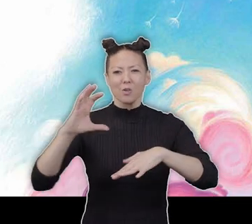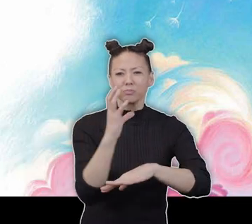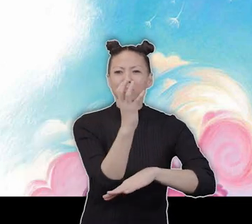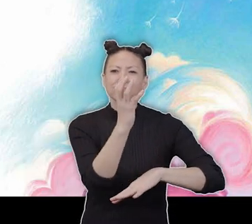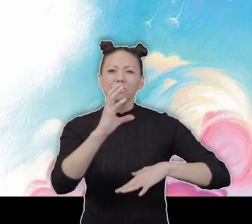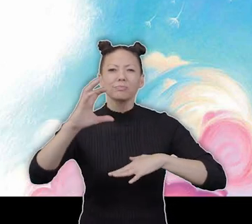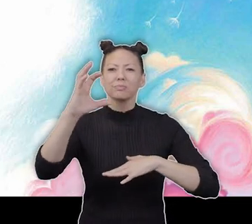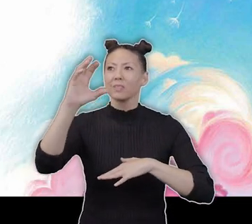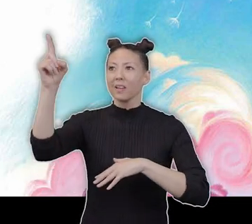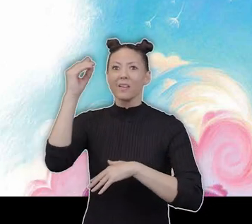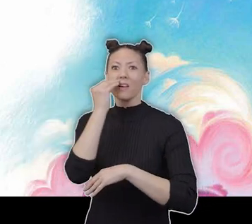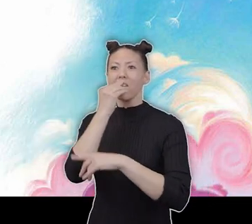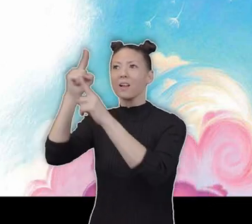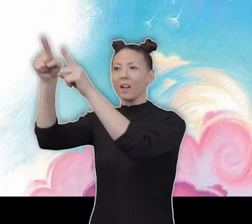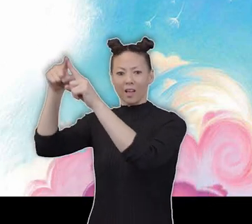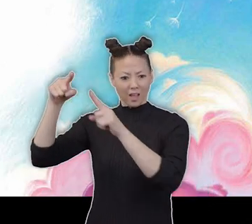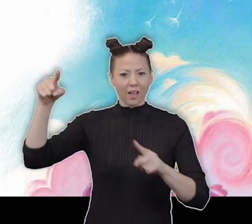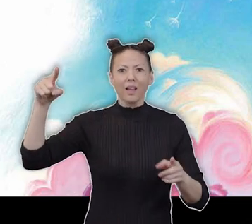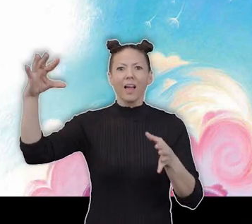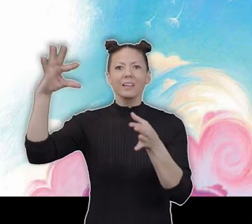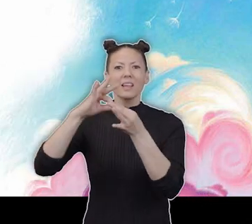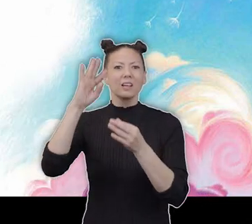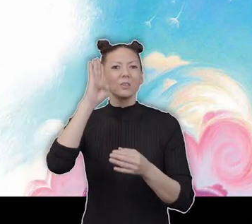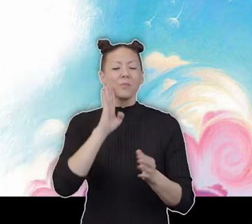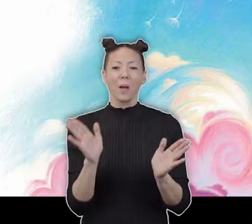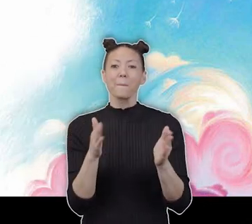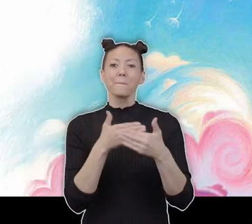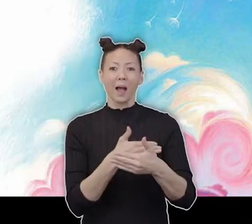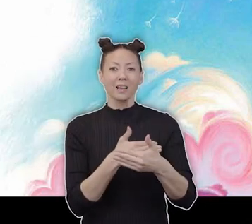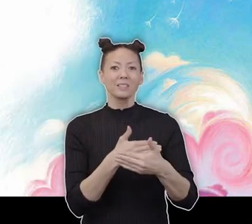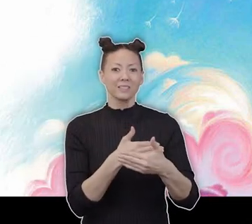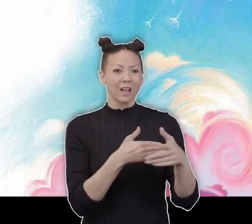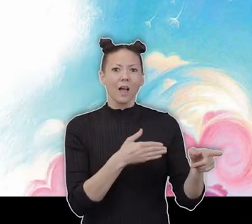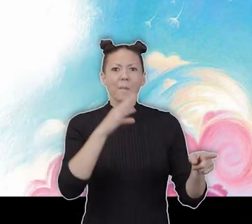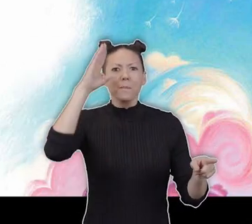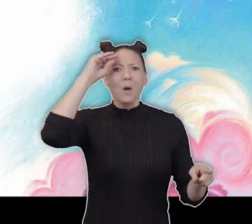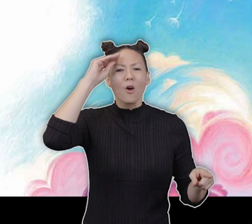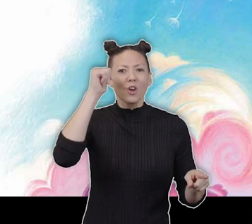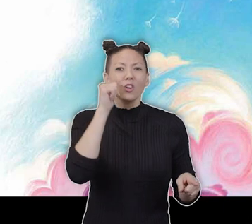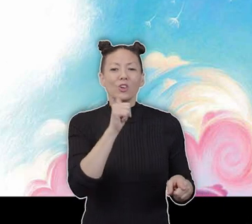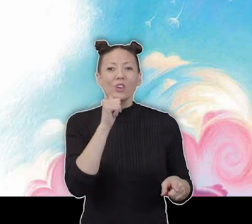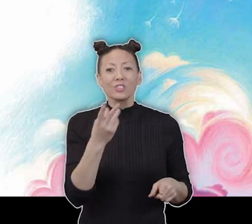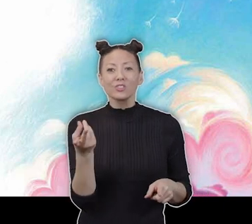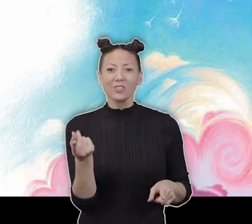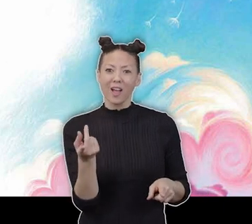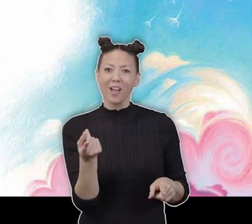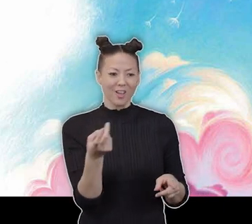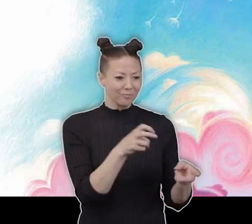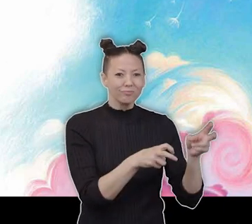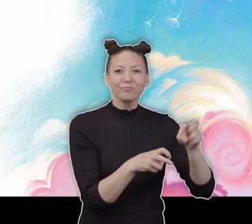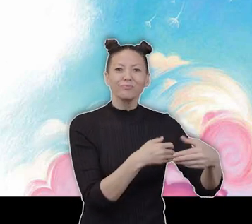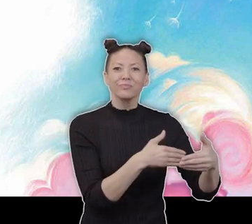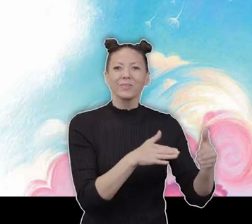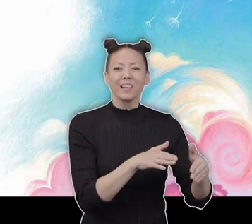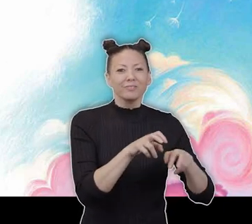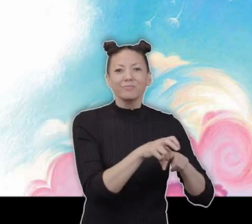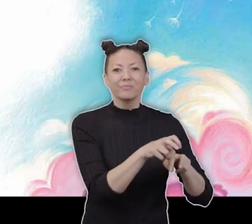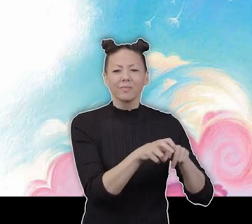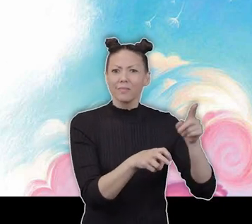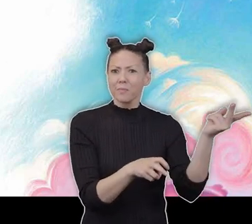clouds. Attached to the dandelion is a brown box in which ride a boy, a girl, and a